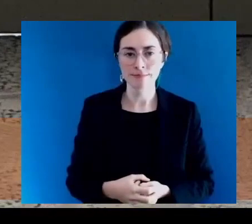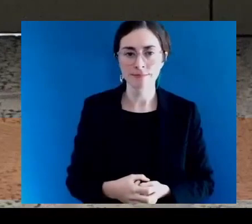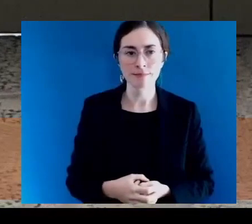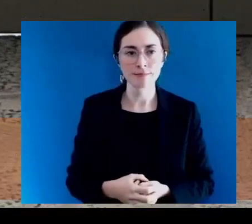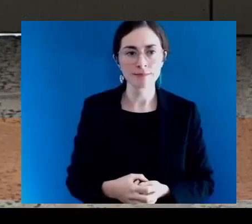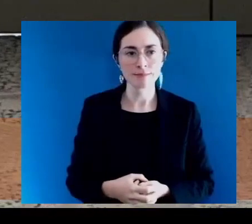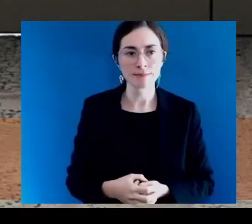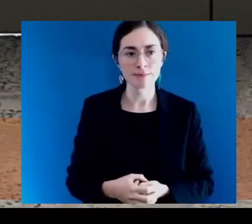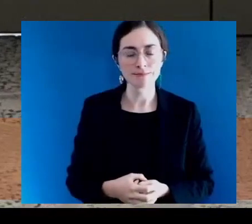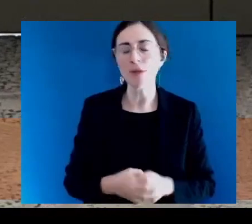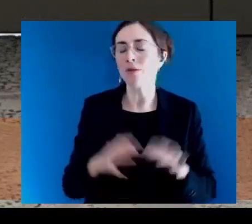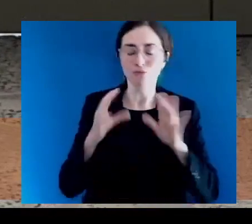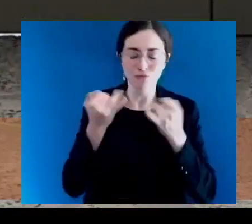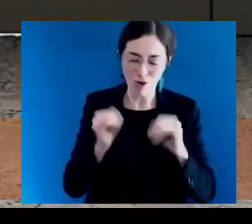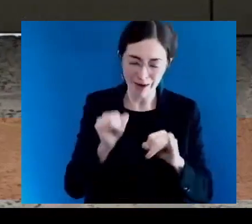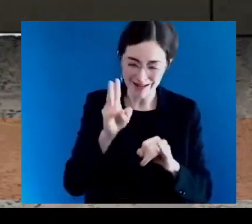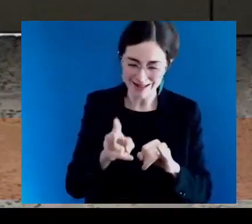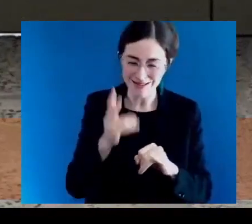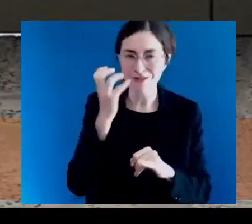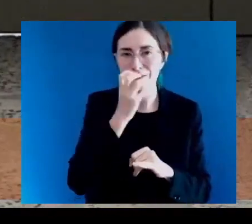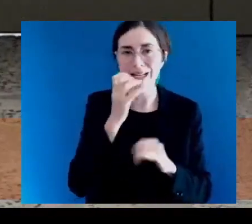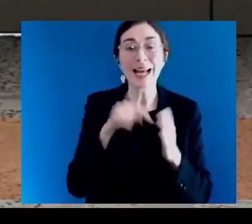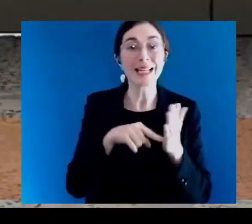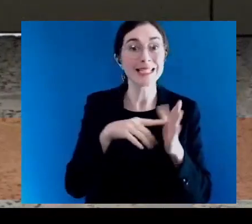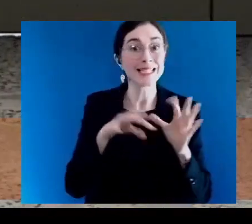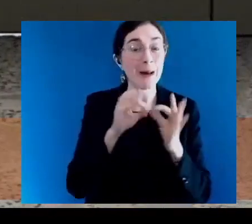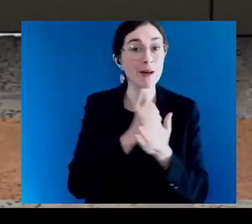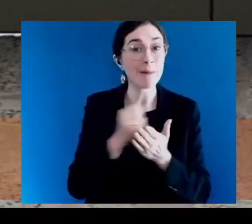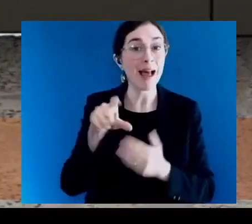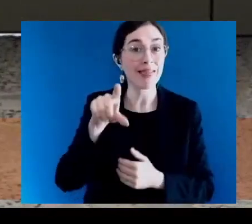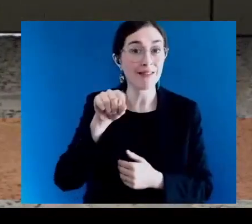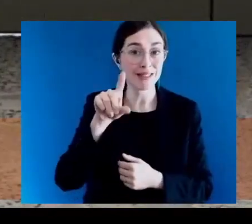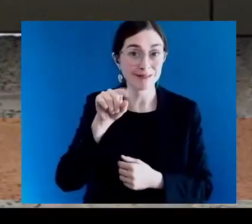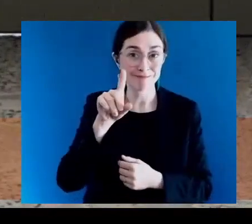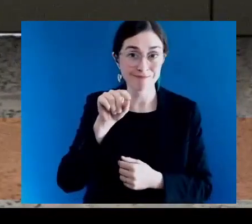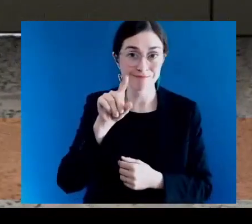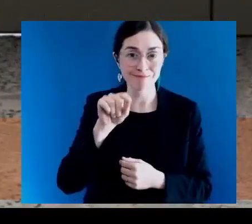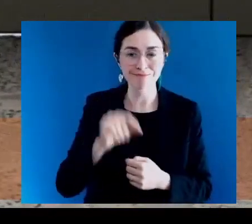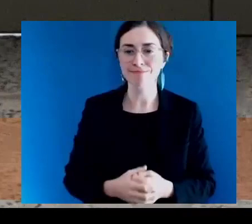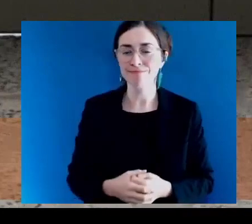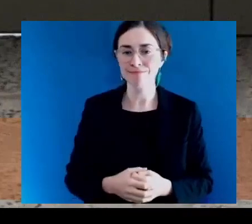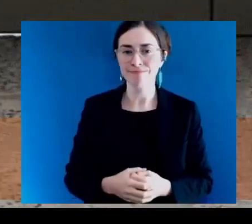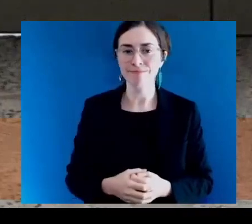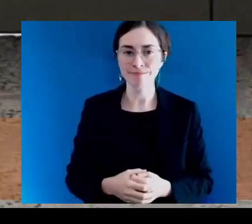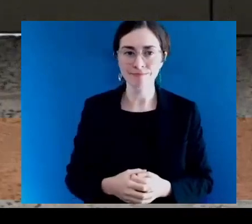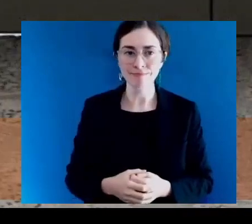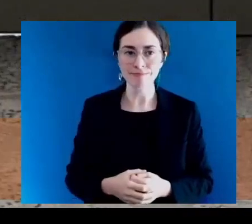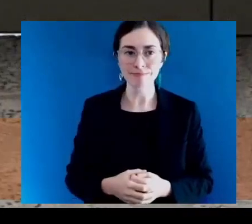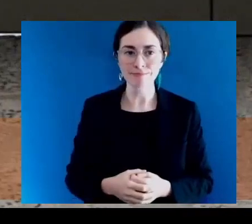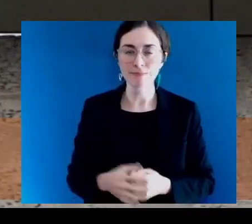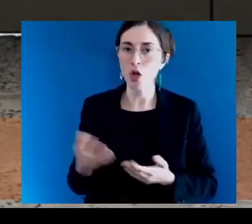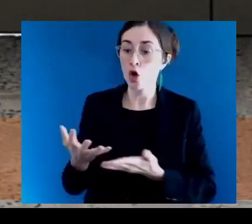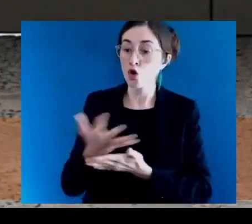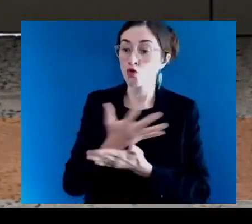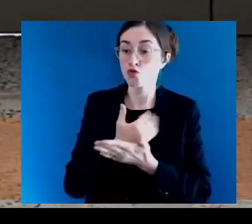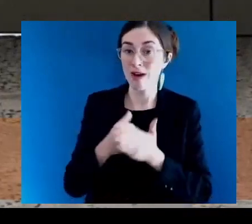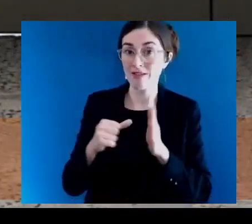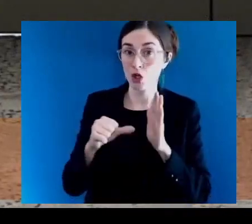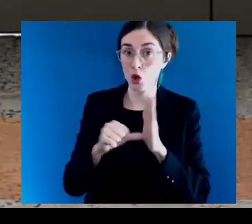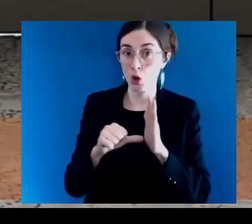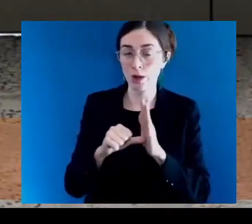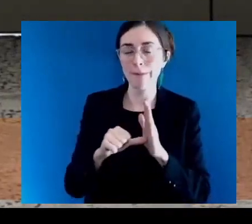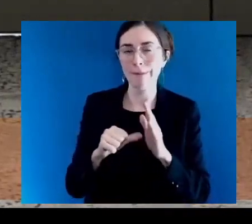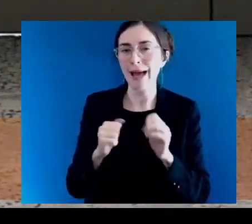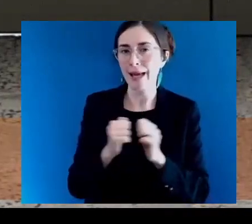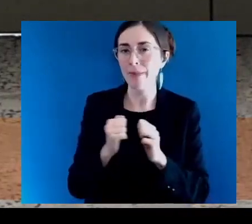Sorry, tab 11. That's for the Commissioner's purpose. It's the revenue paper for you, Minister.